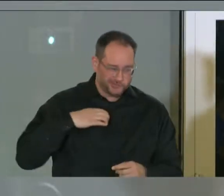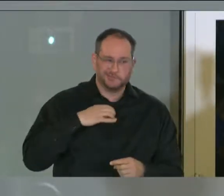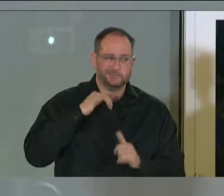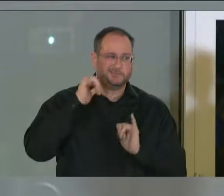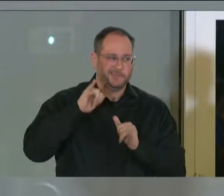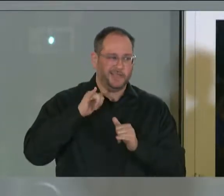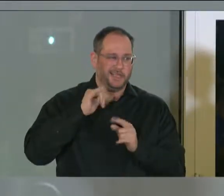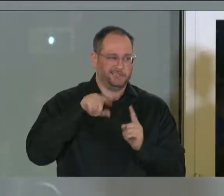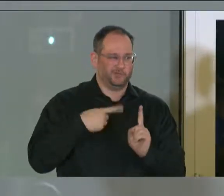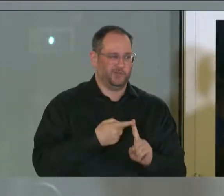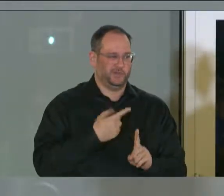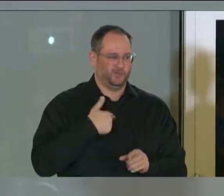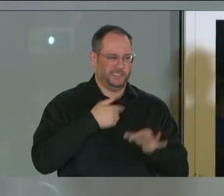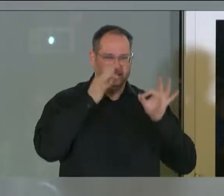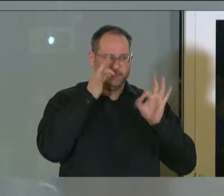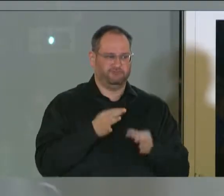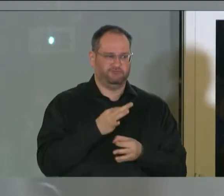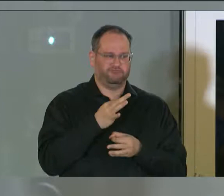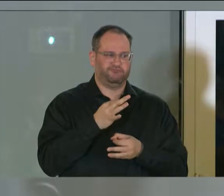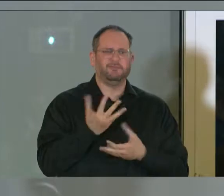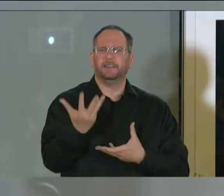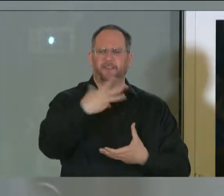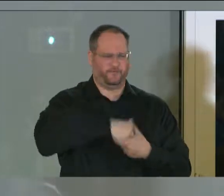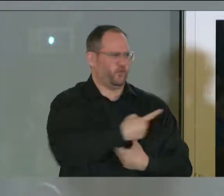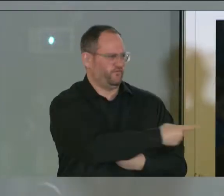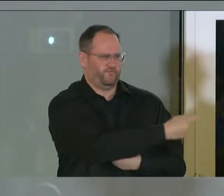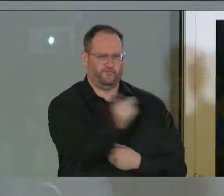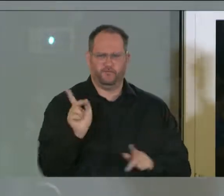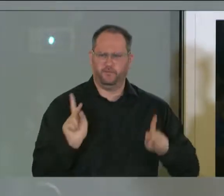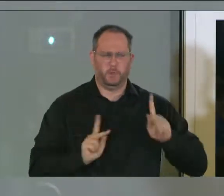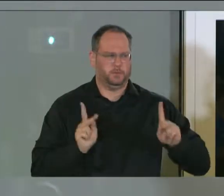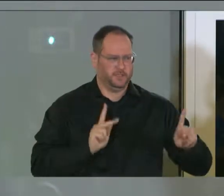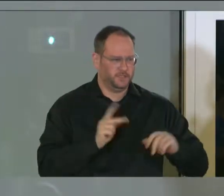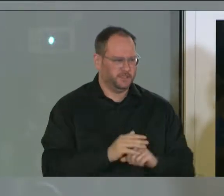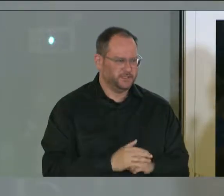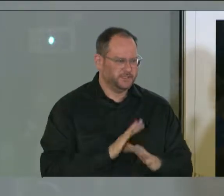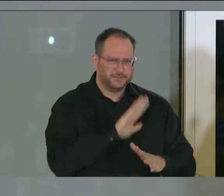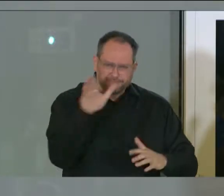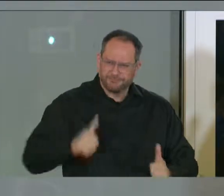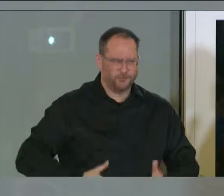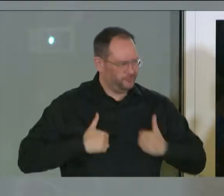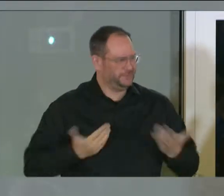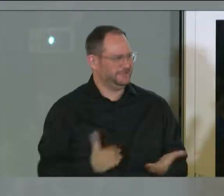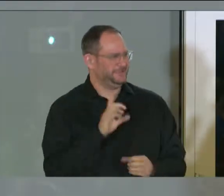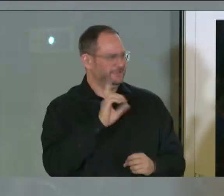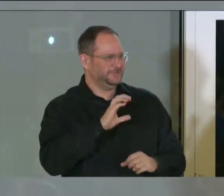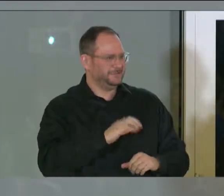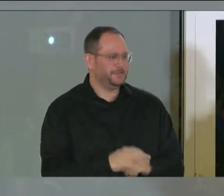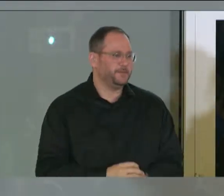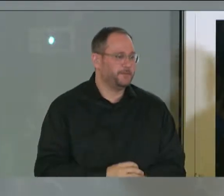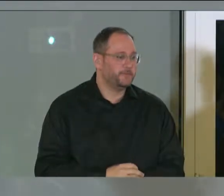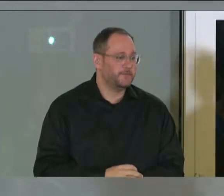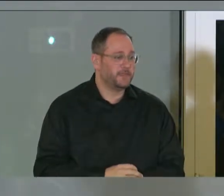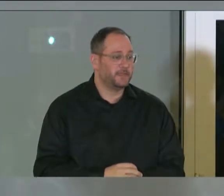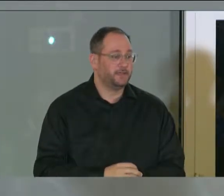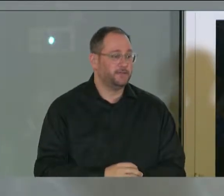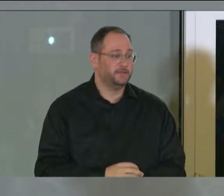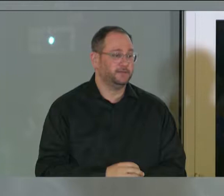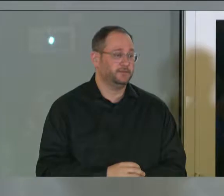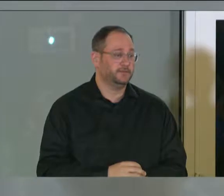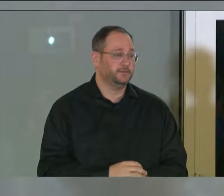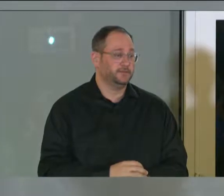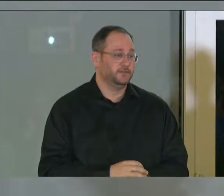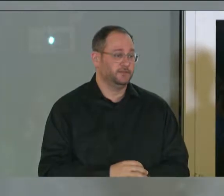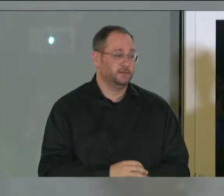That never made a lot of sense to me when I was on the council, because when the mayor and agency directors are working on the